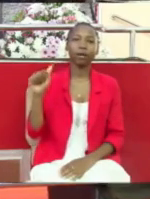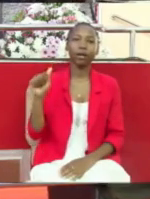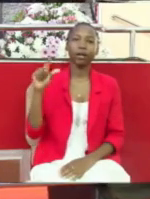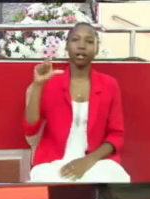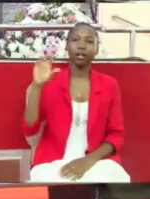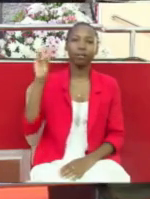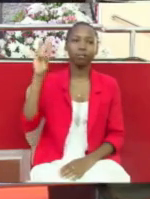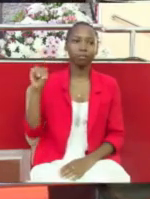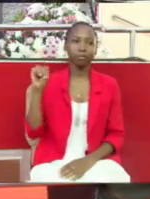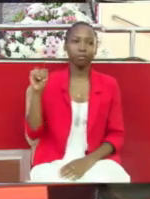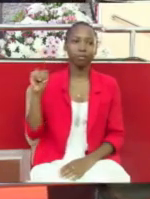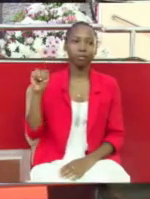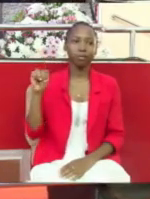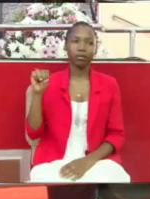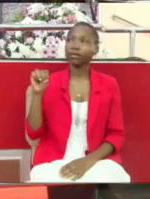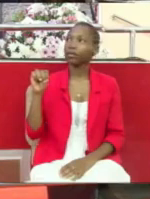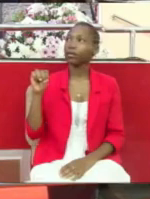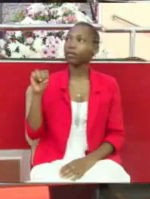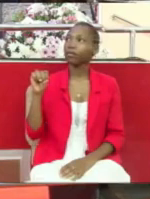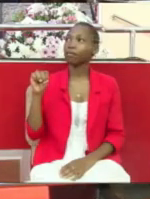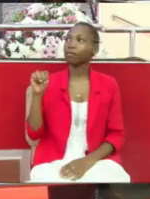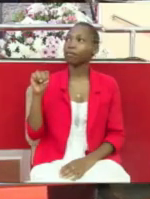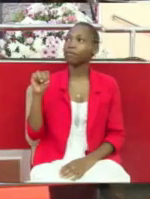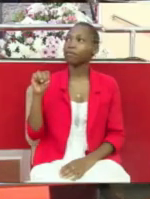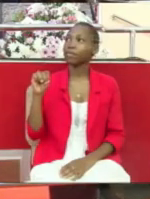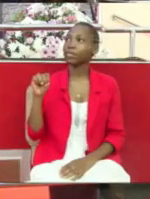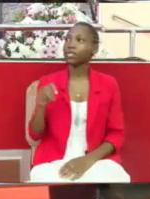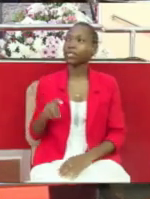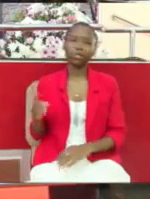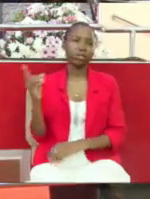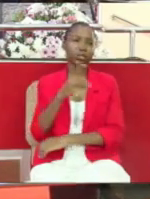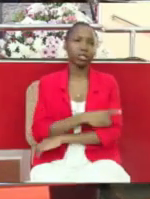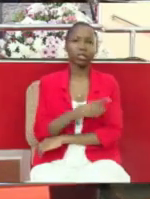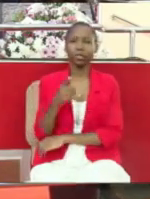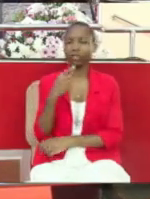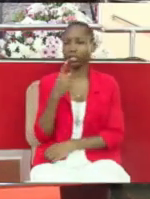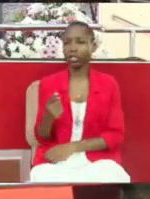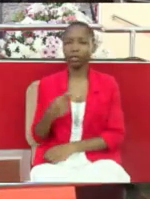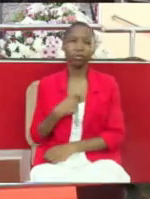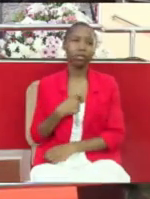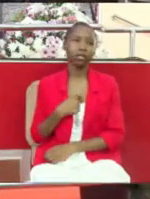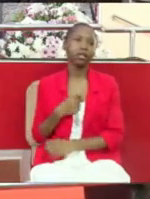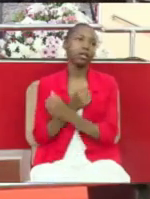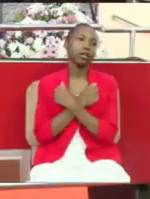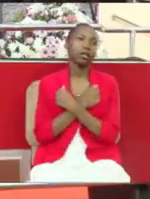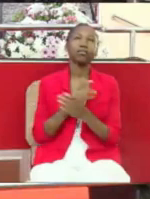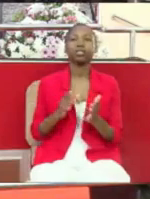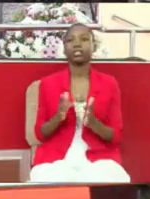our wheel, lazima tushughulikie hali yetu. Ile ambayo leo unasema unampenda Yesu, kesho